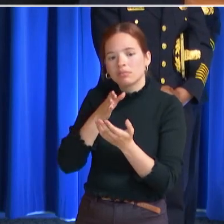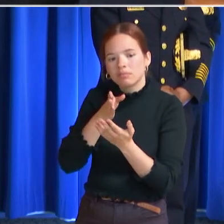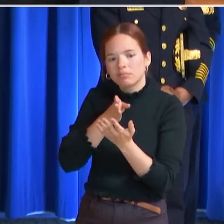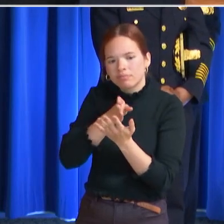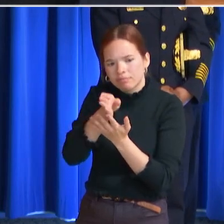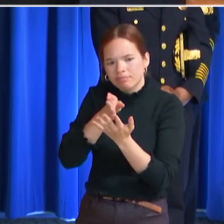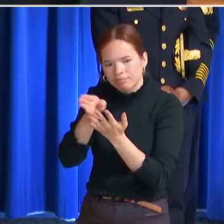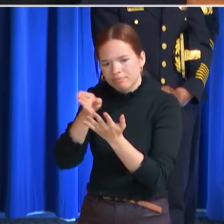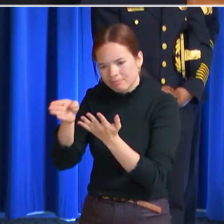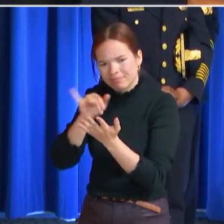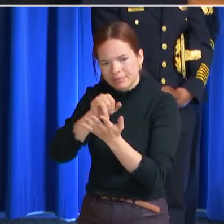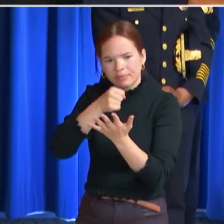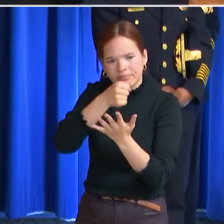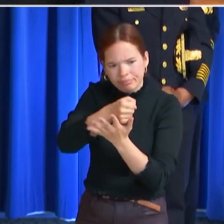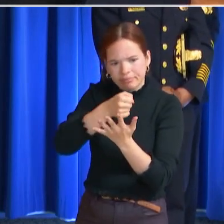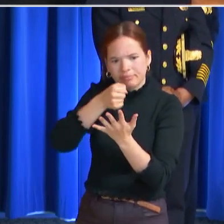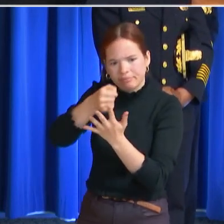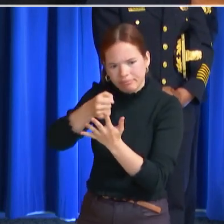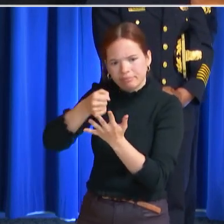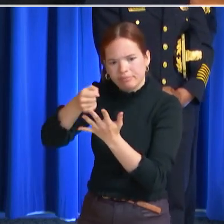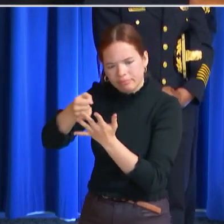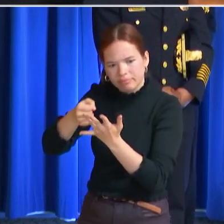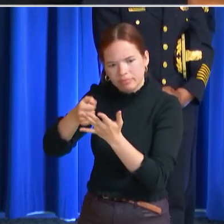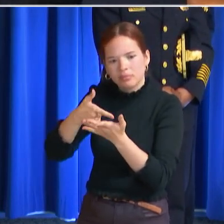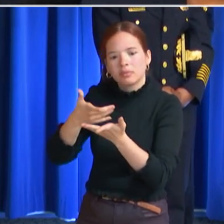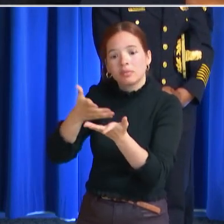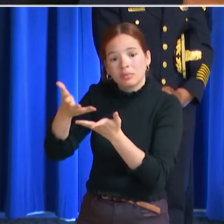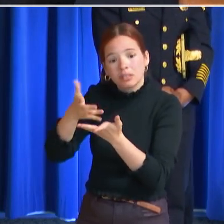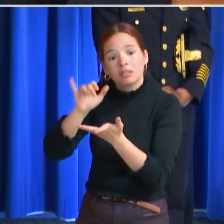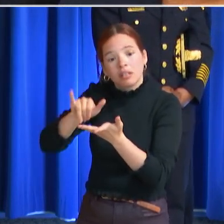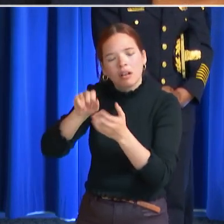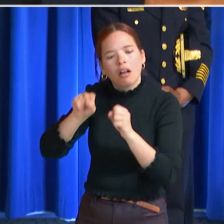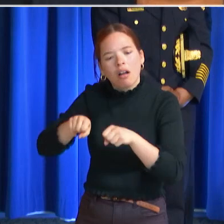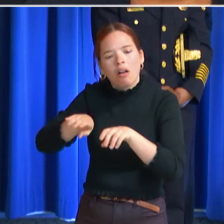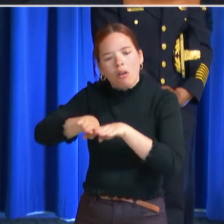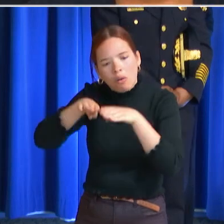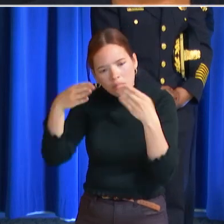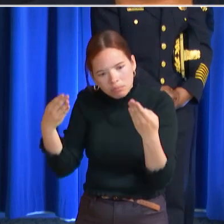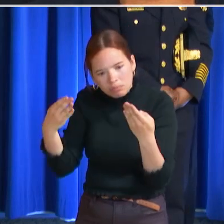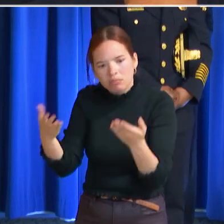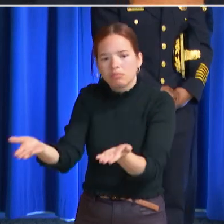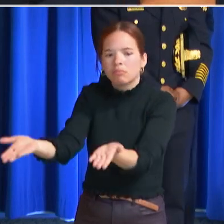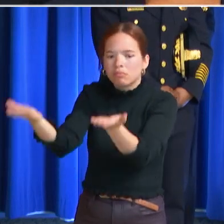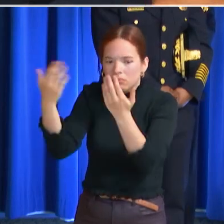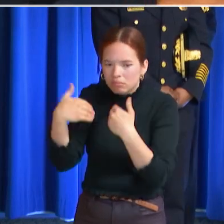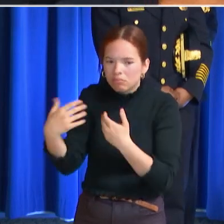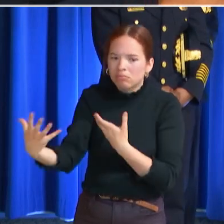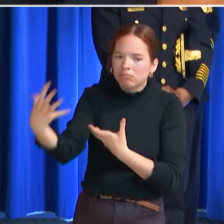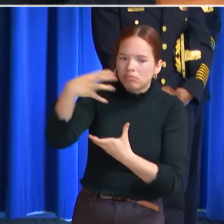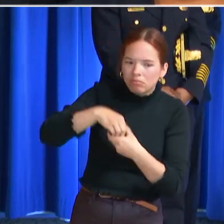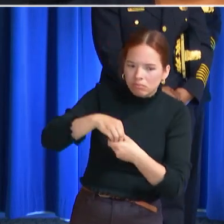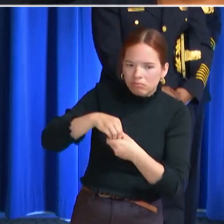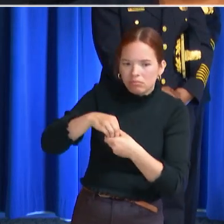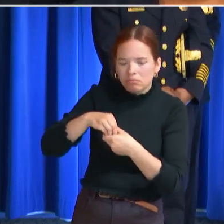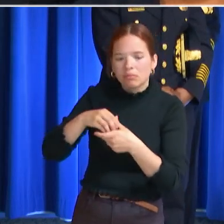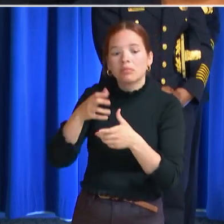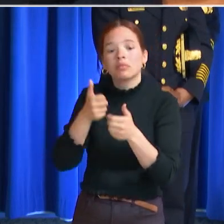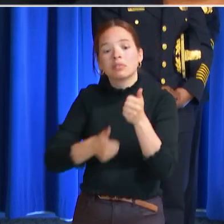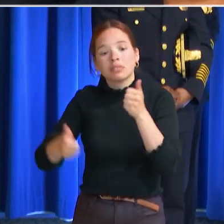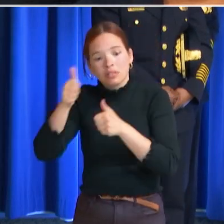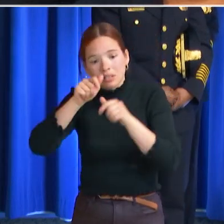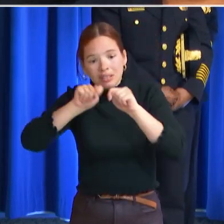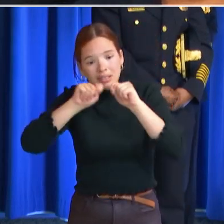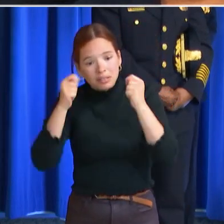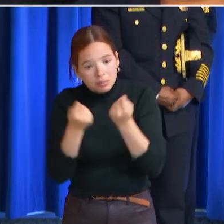to officers to come in and be a part of the executive team to talk about strategies around impactful community engagement. 100 police